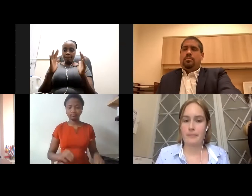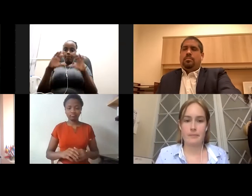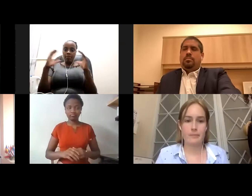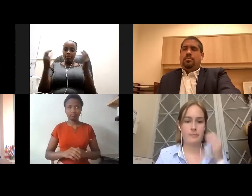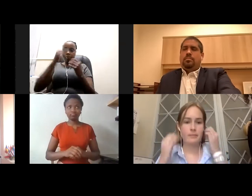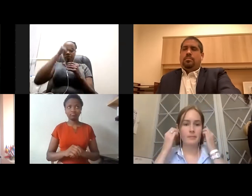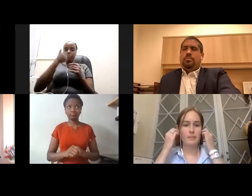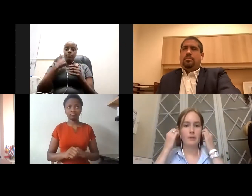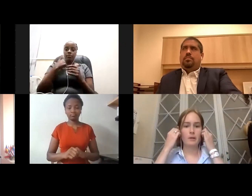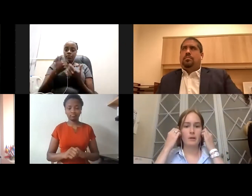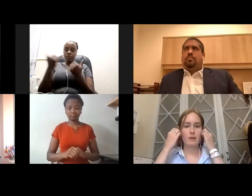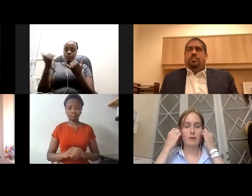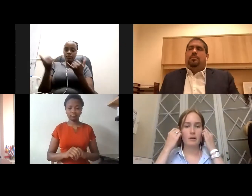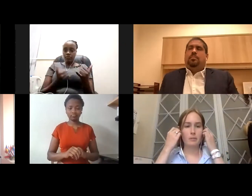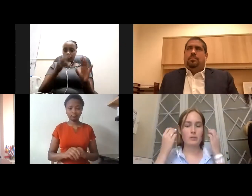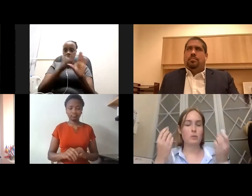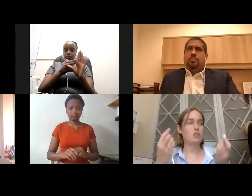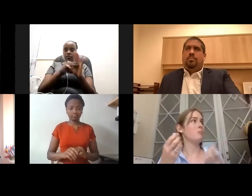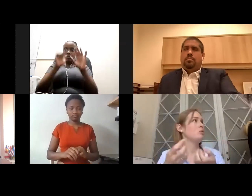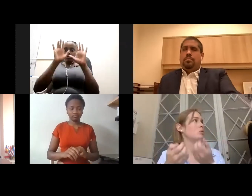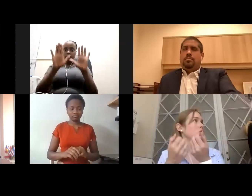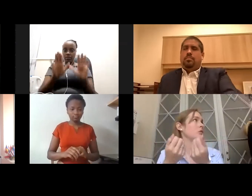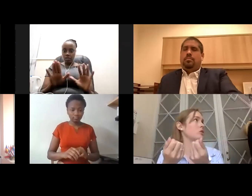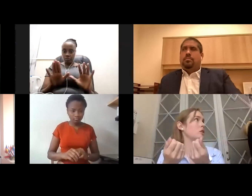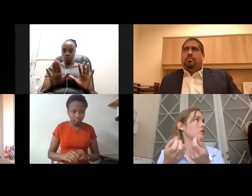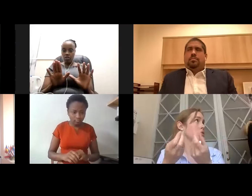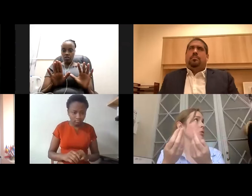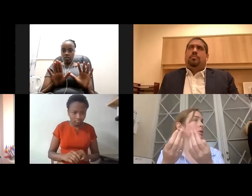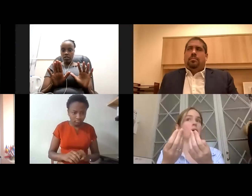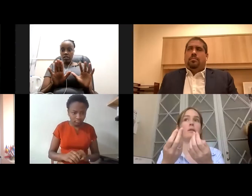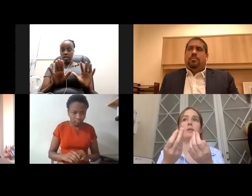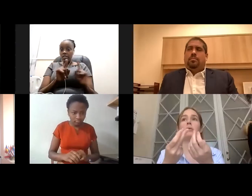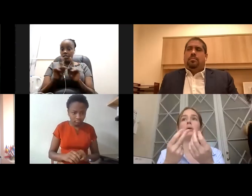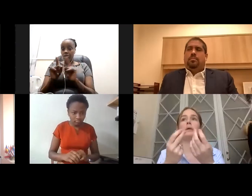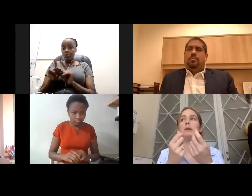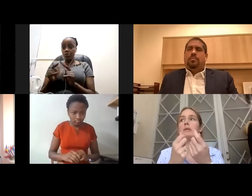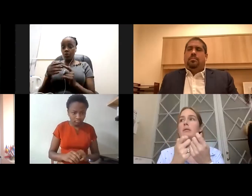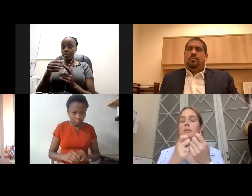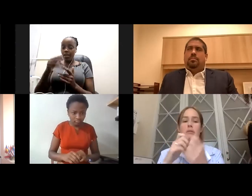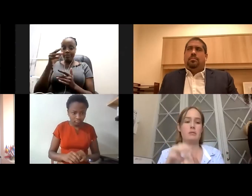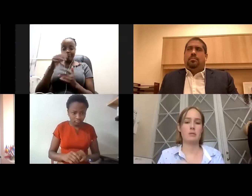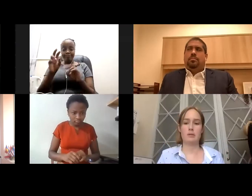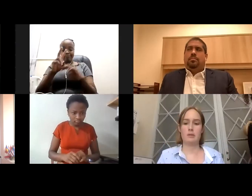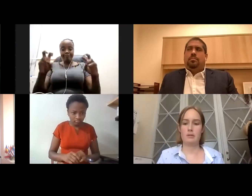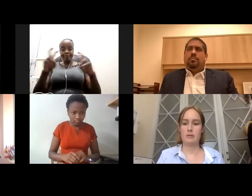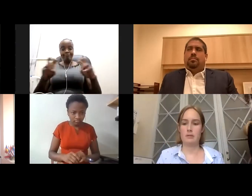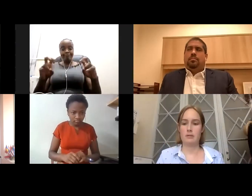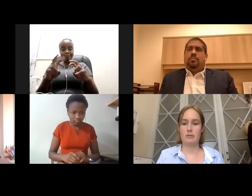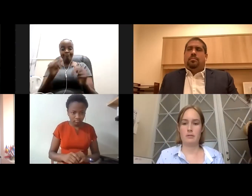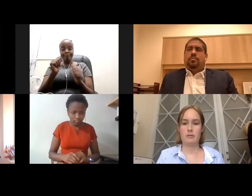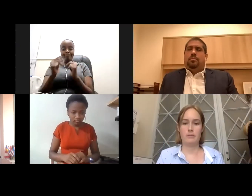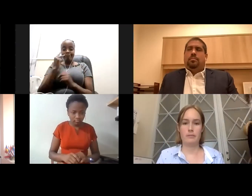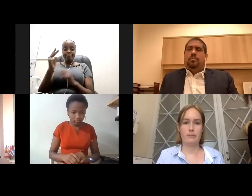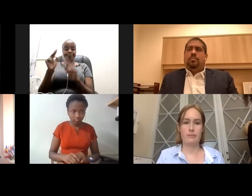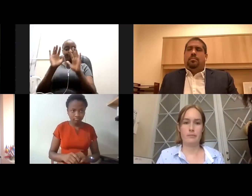to participate in this important event with the study that I consider